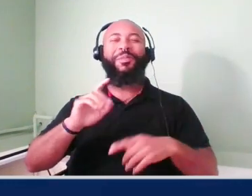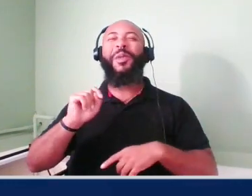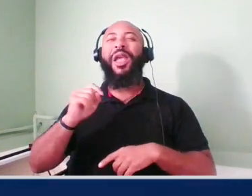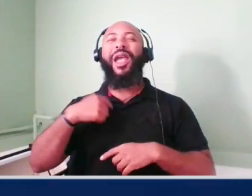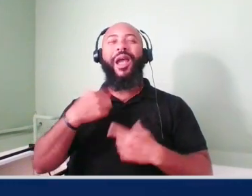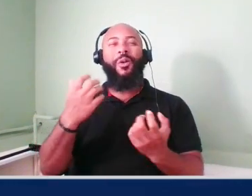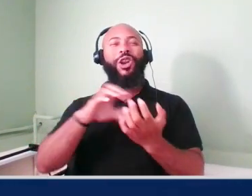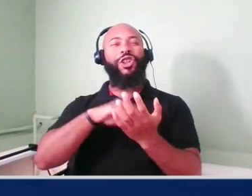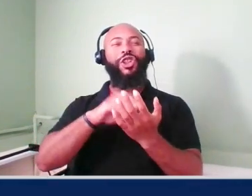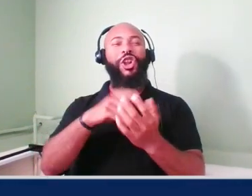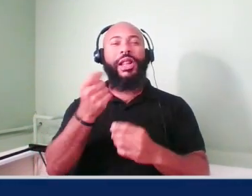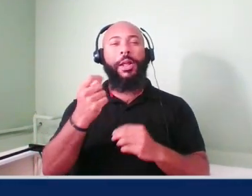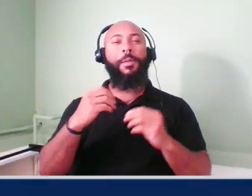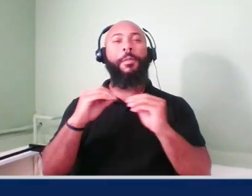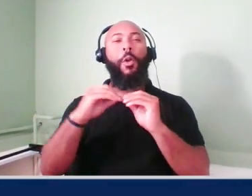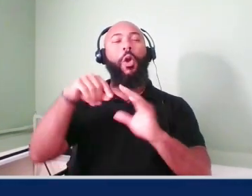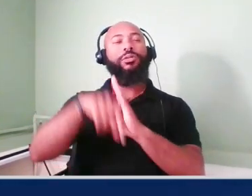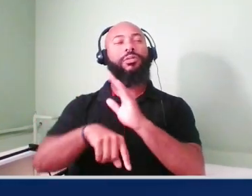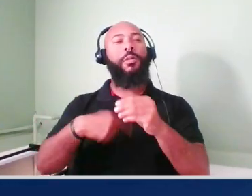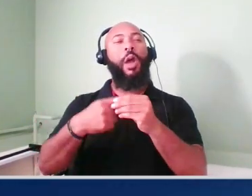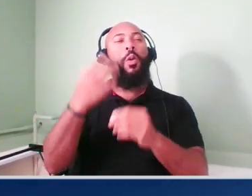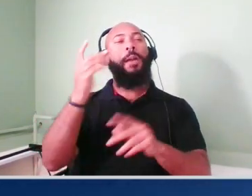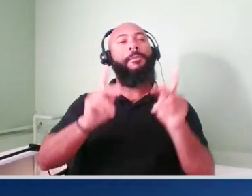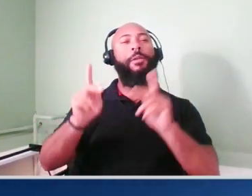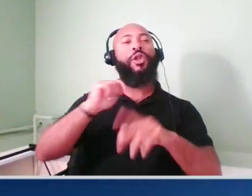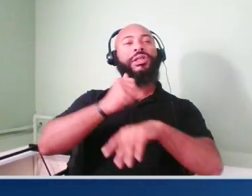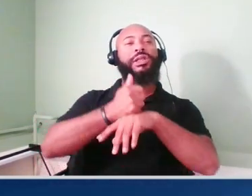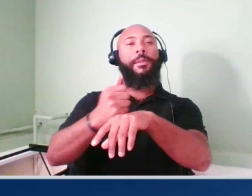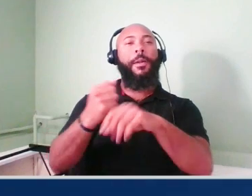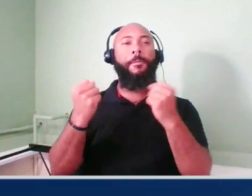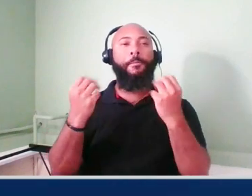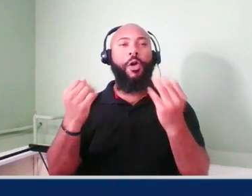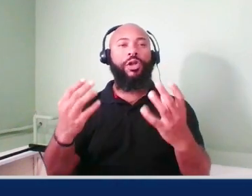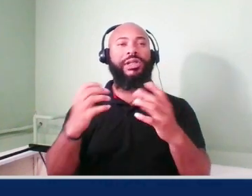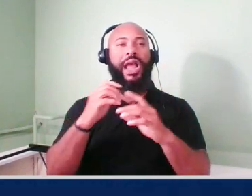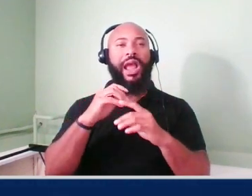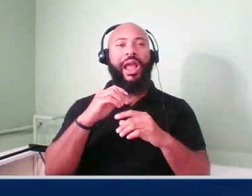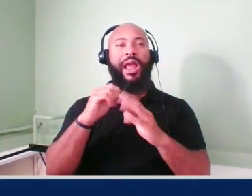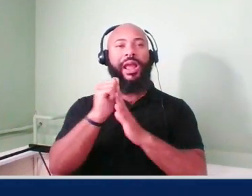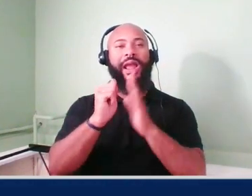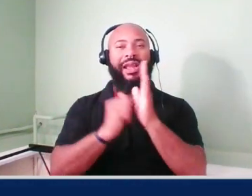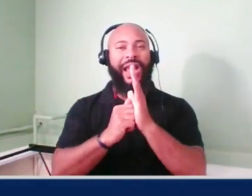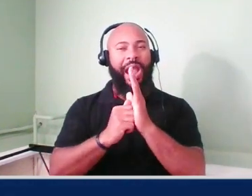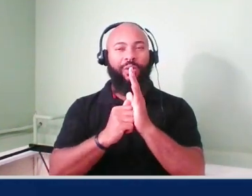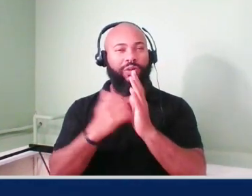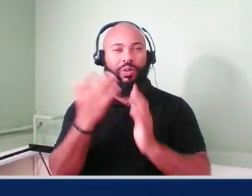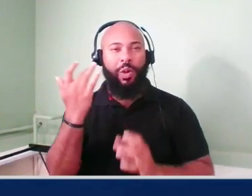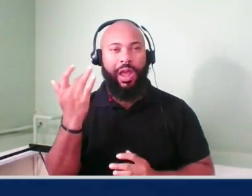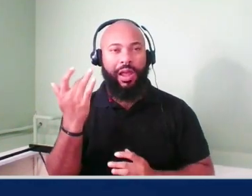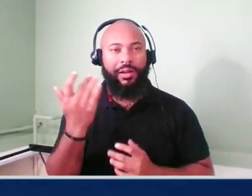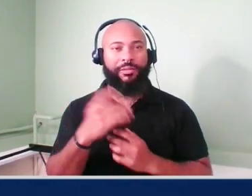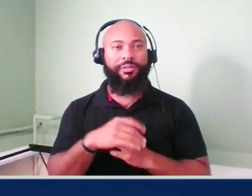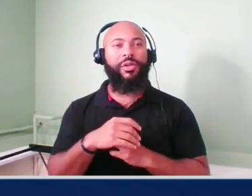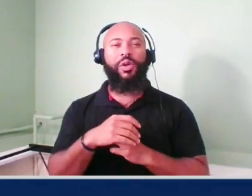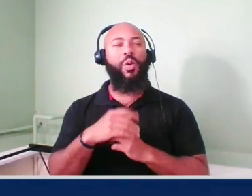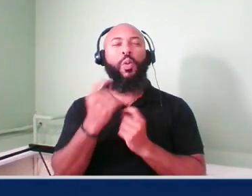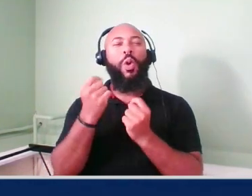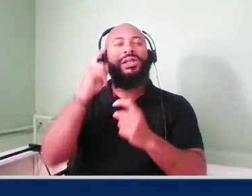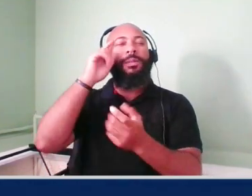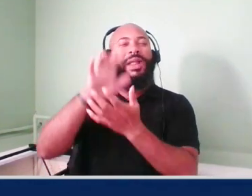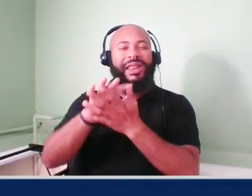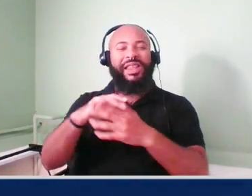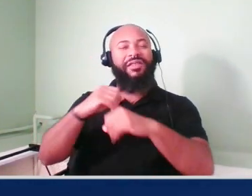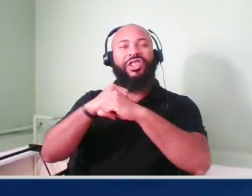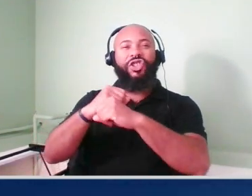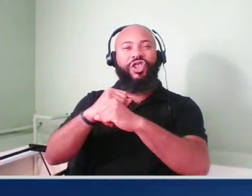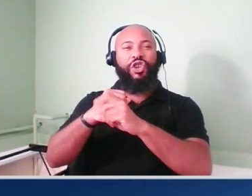up multi-accounts to begin with, right? What's the need there, especially in a security mindset, right? Yes. If I'm a